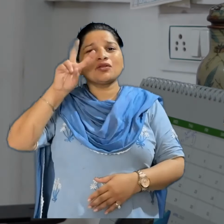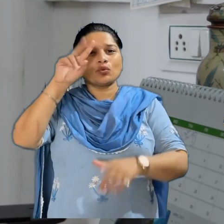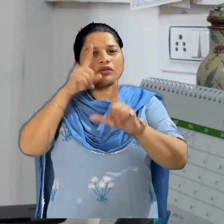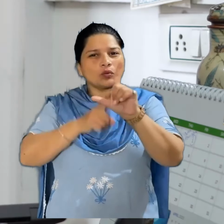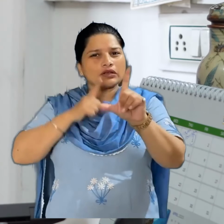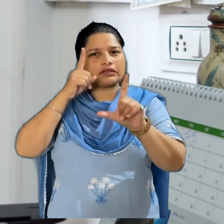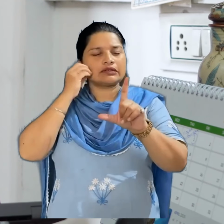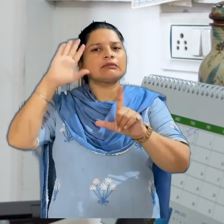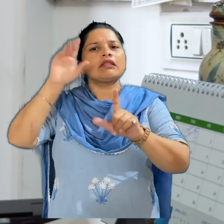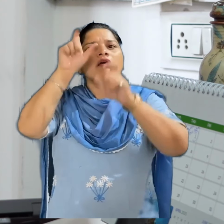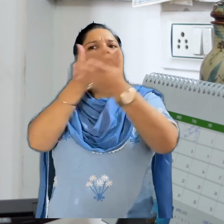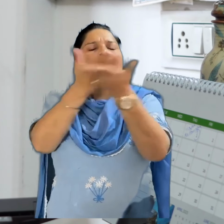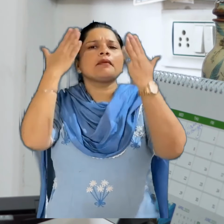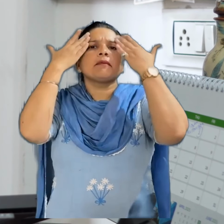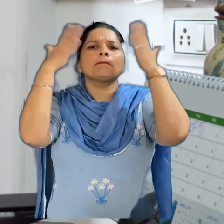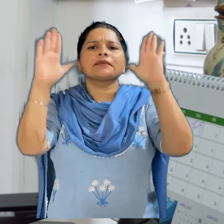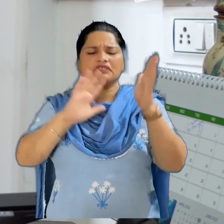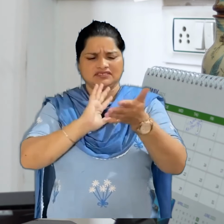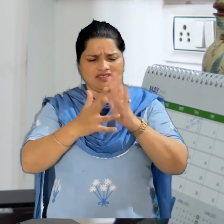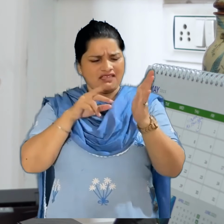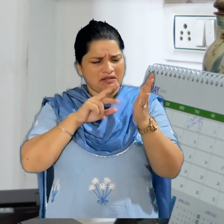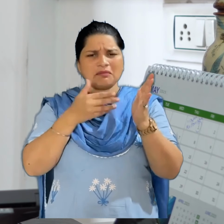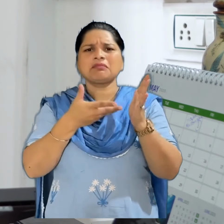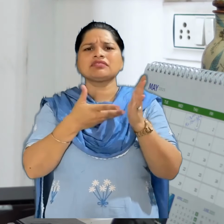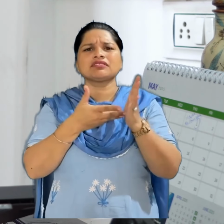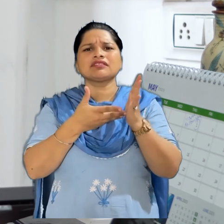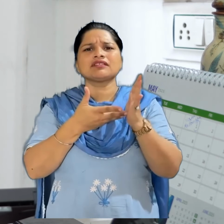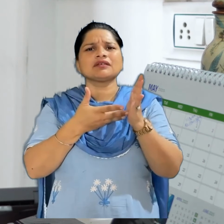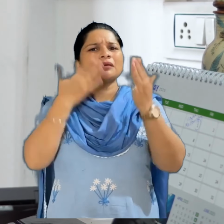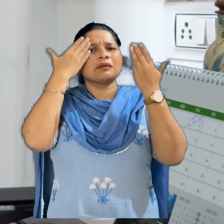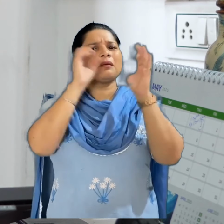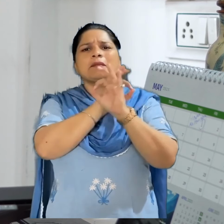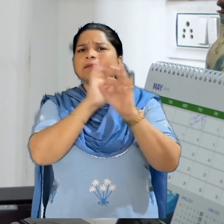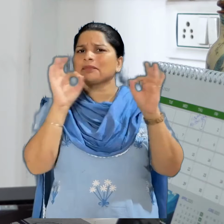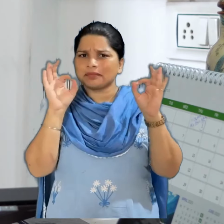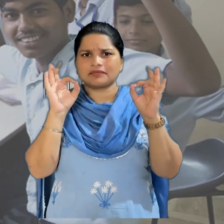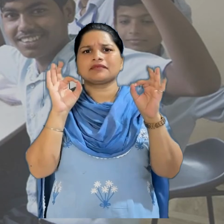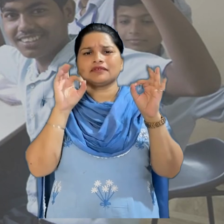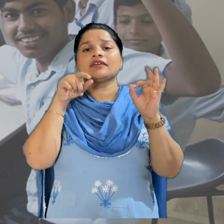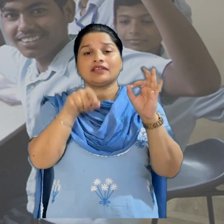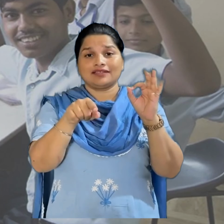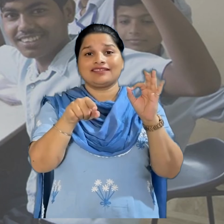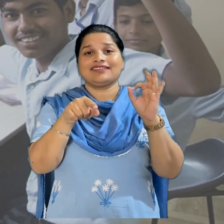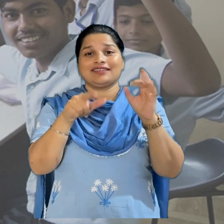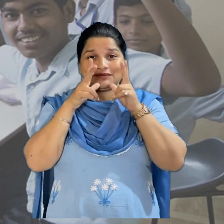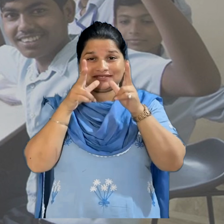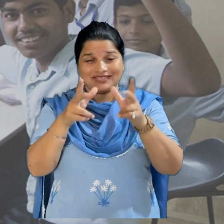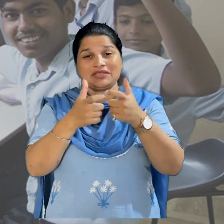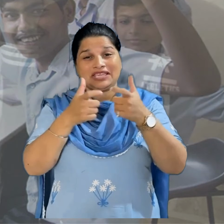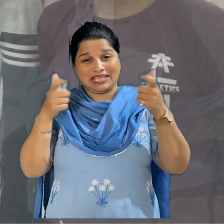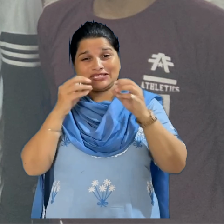21 years ago, there was just no awareness. Nobody knew what this language was. All I'm saying is I didn't have a